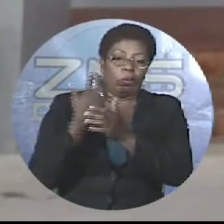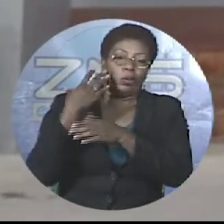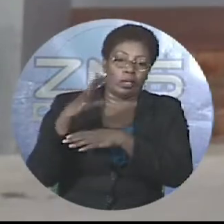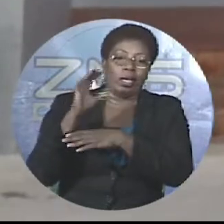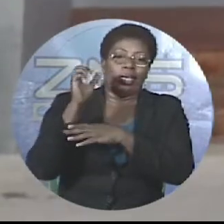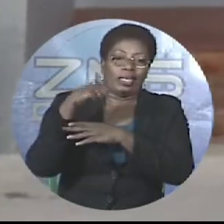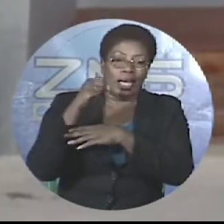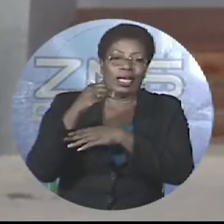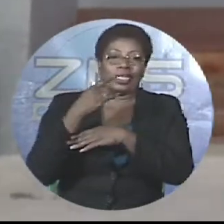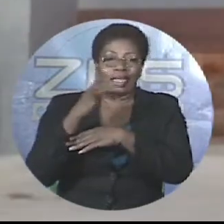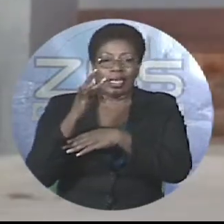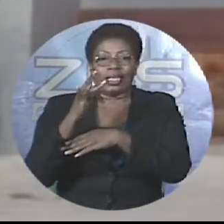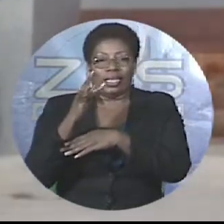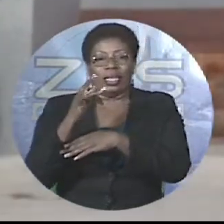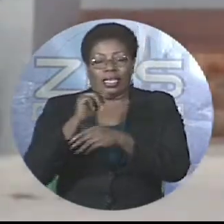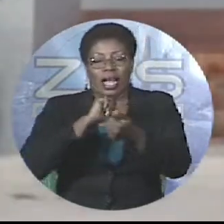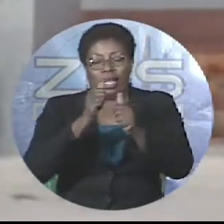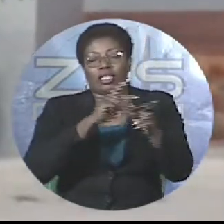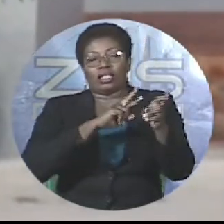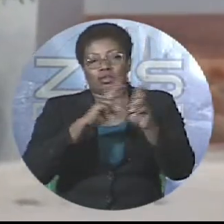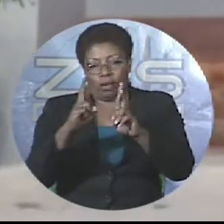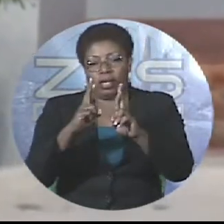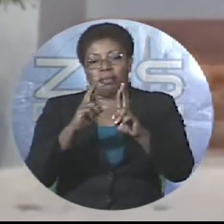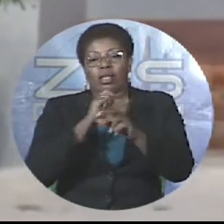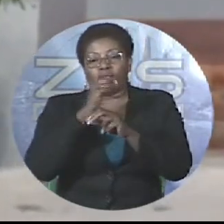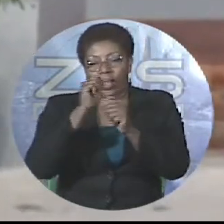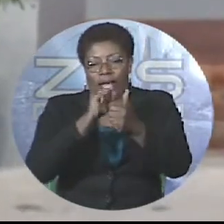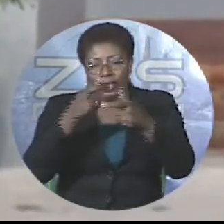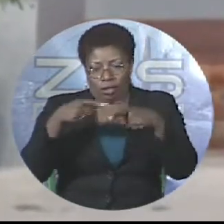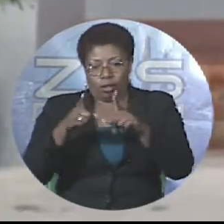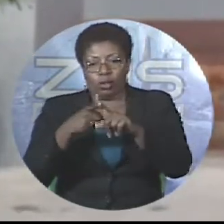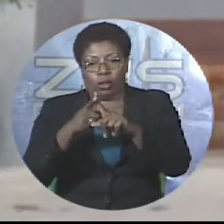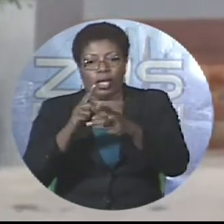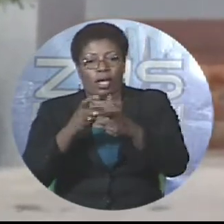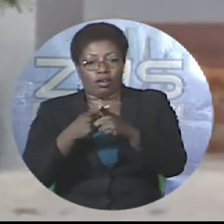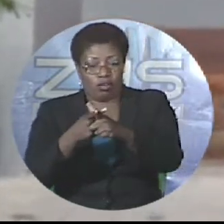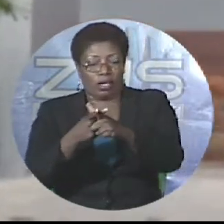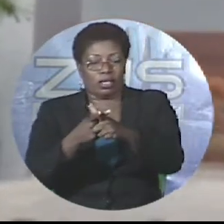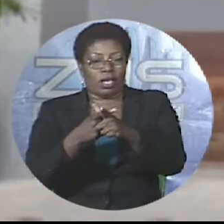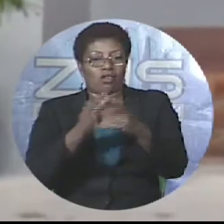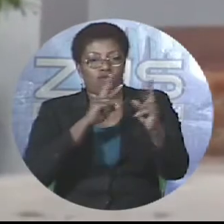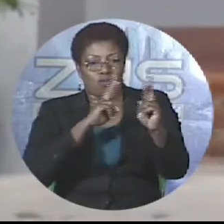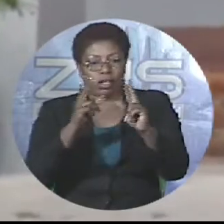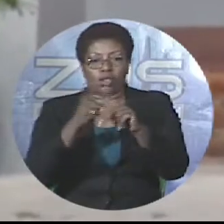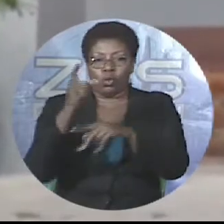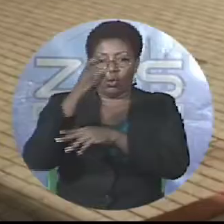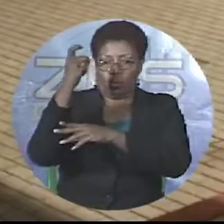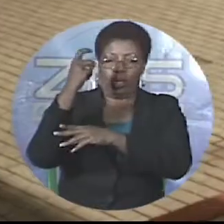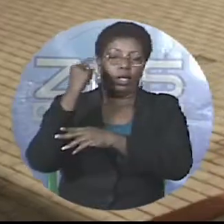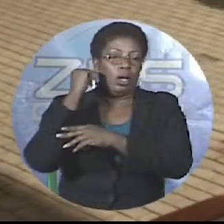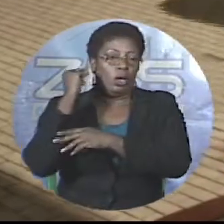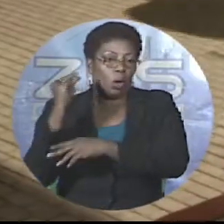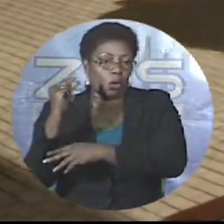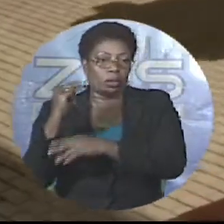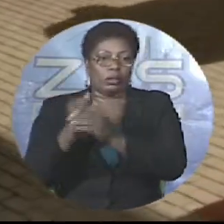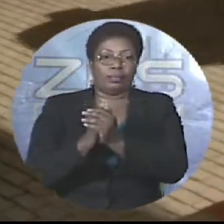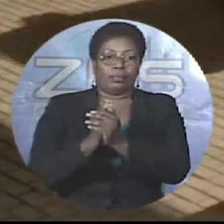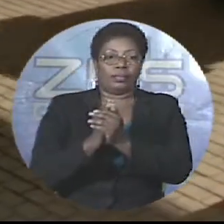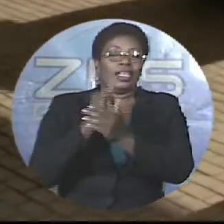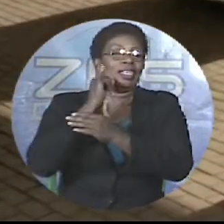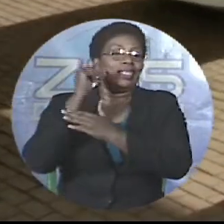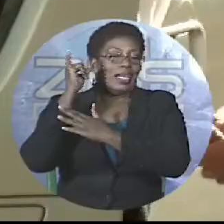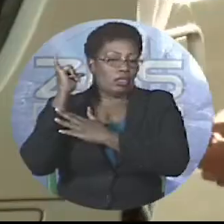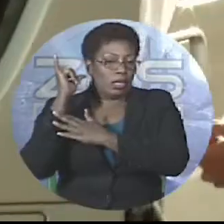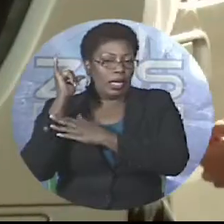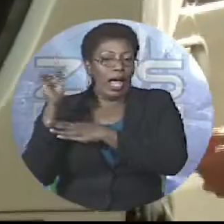do, but I'm going to make sure that they get to their race and, you know, they're well ready and prepared and ready to win a school. And yesterday at the